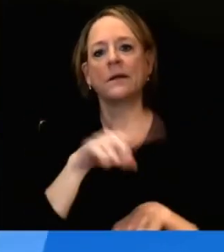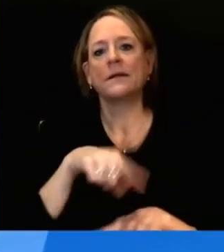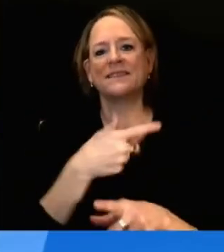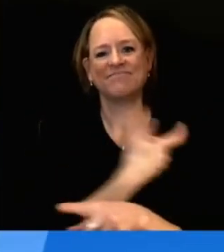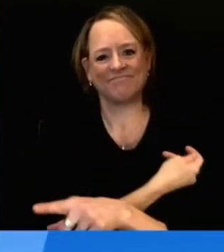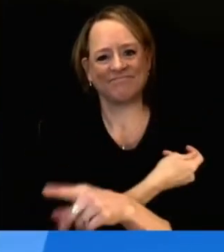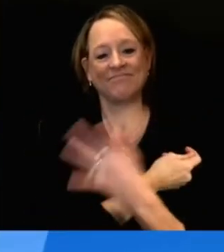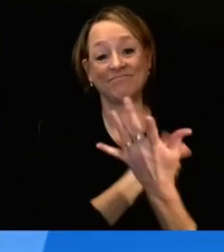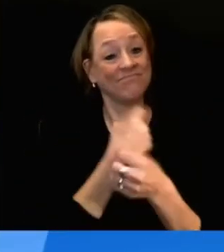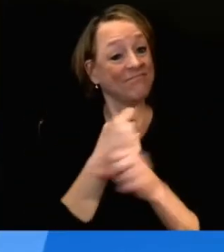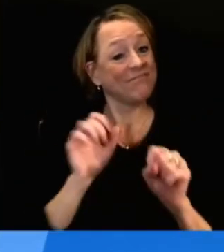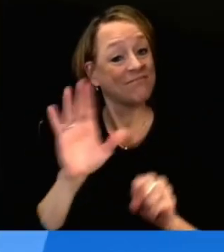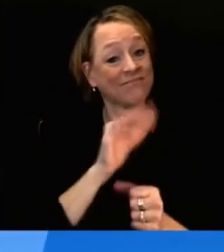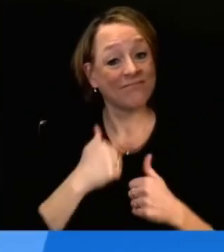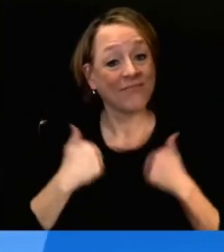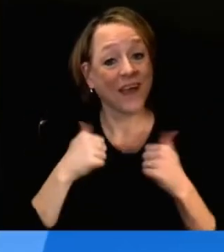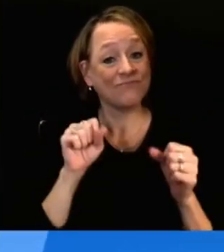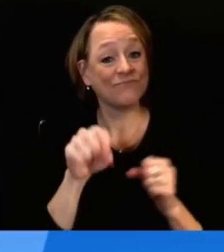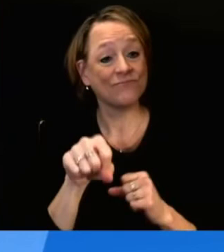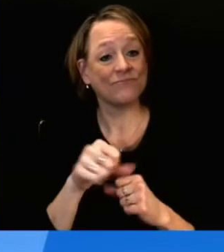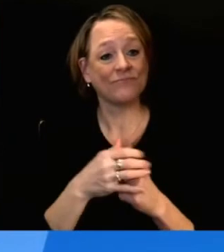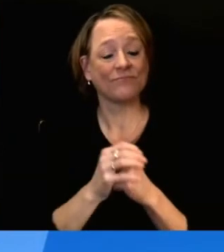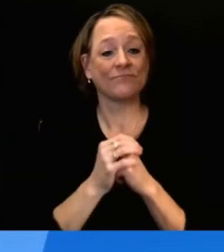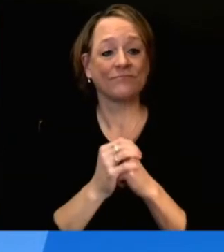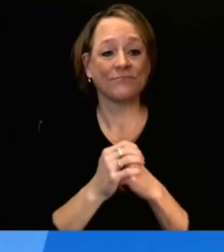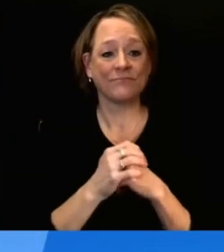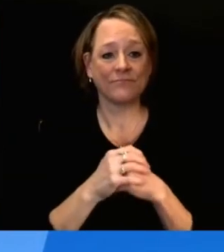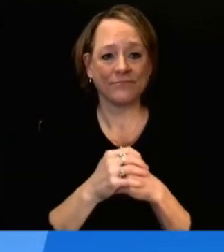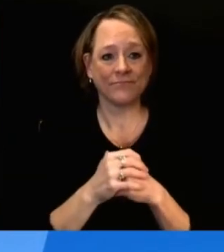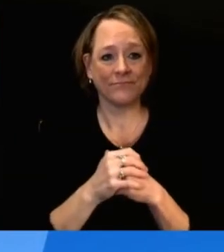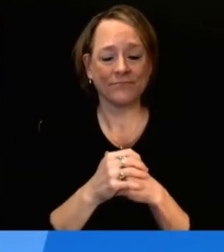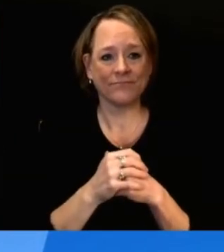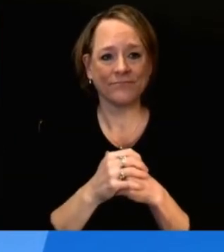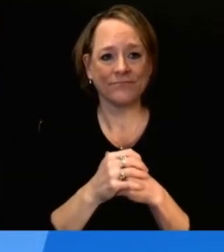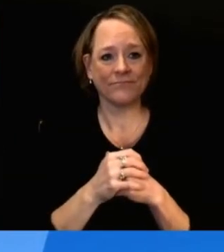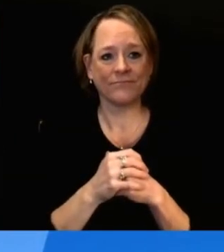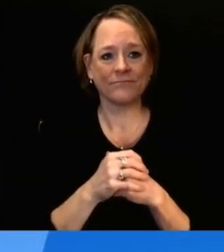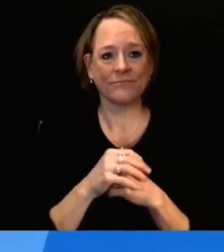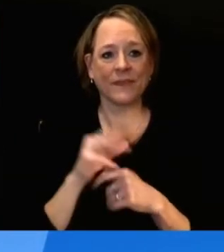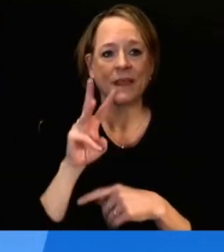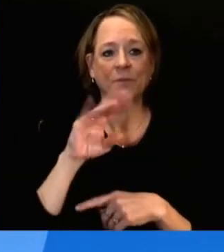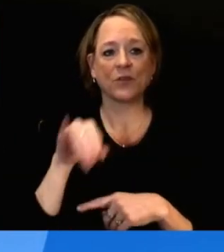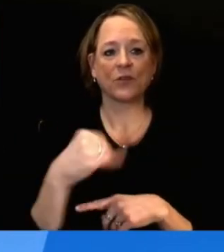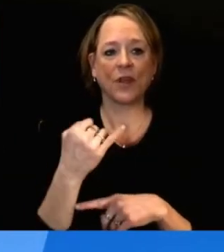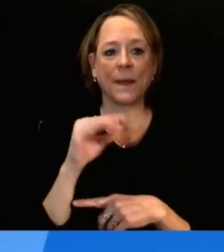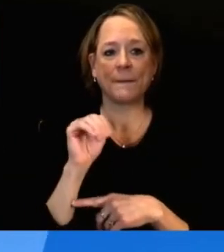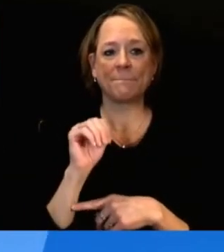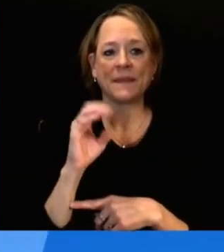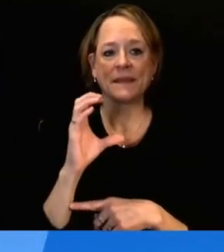Thank you. Now to Carl Cooley from WJMC Radio in Rice Lake. Carl.